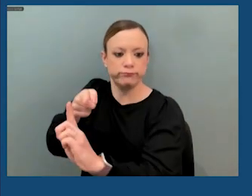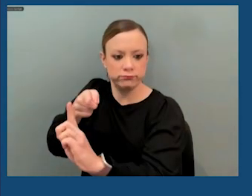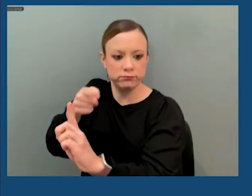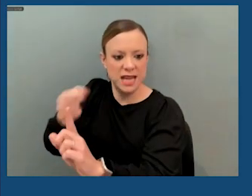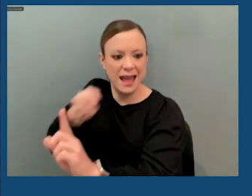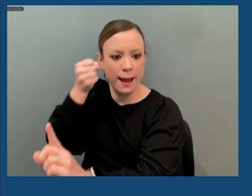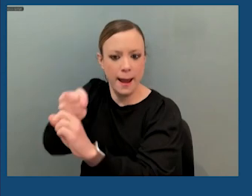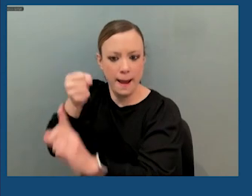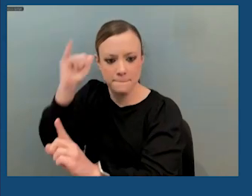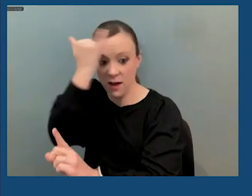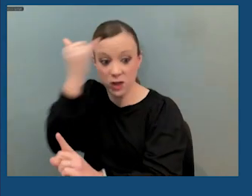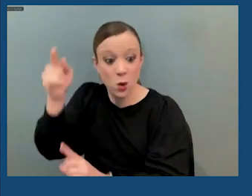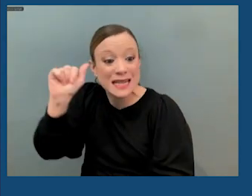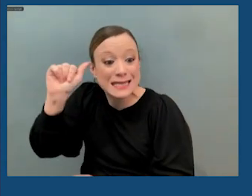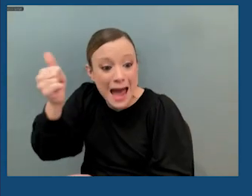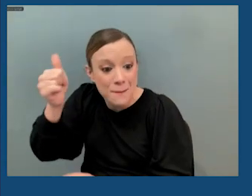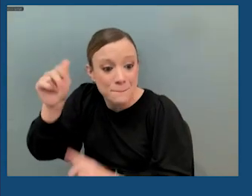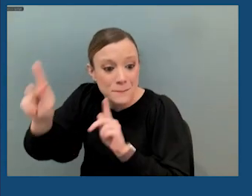killed at a grocery store